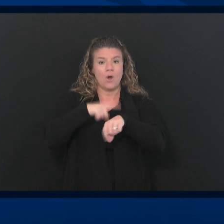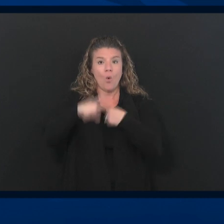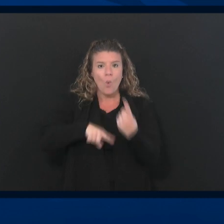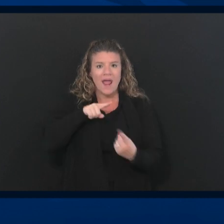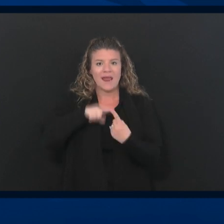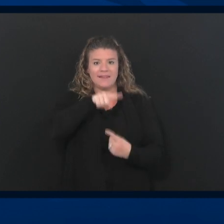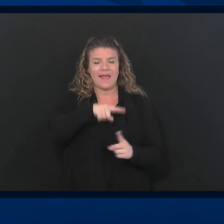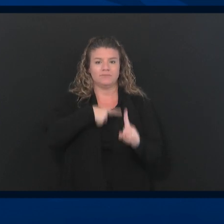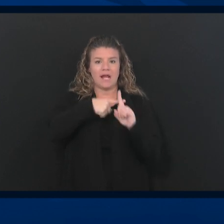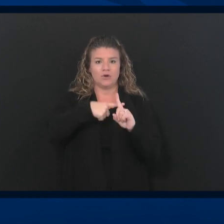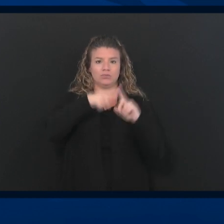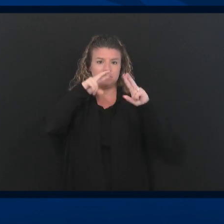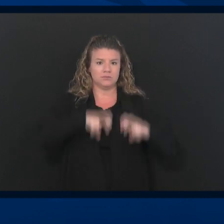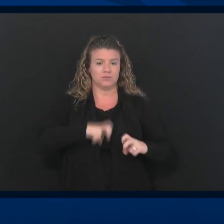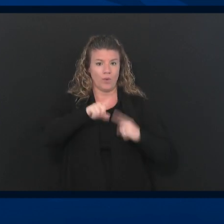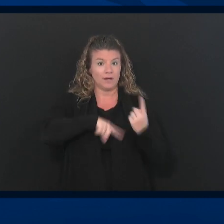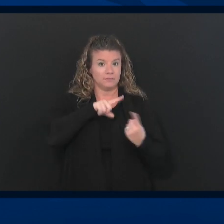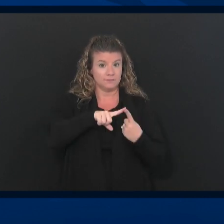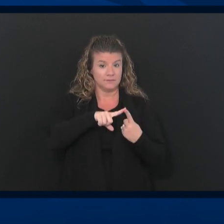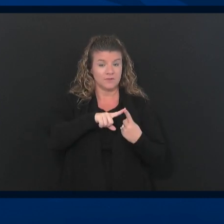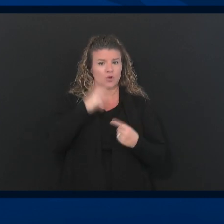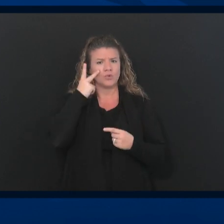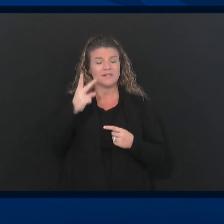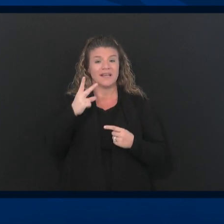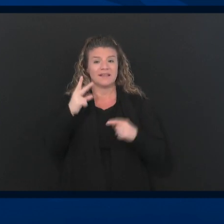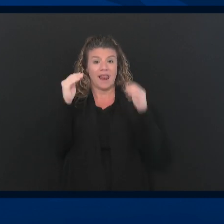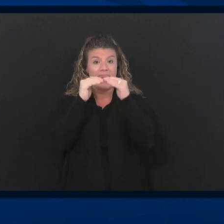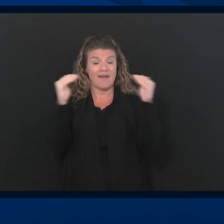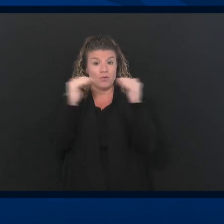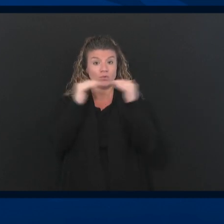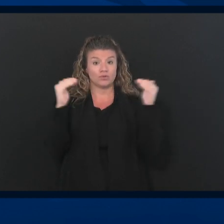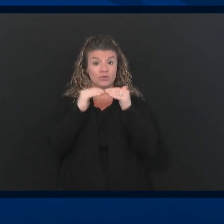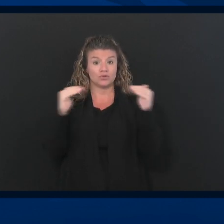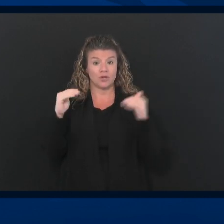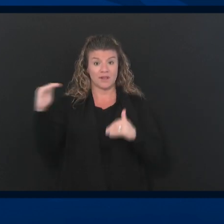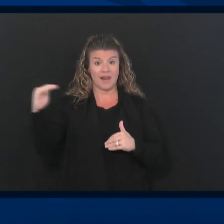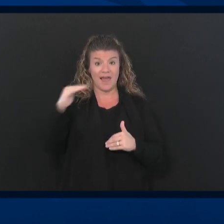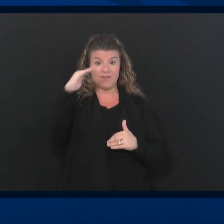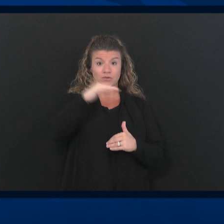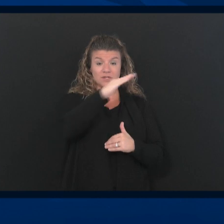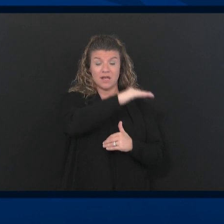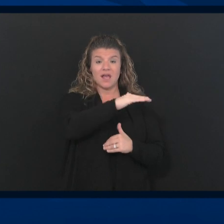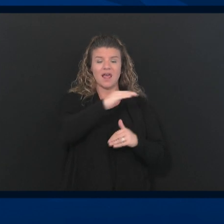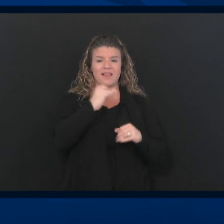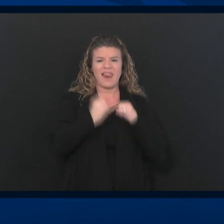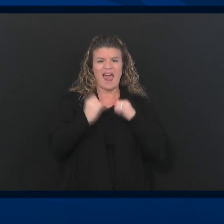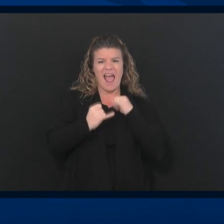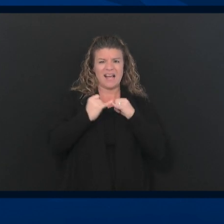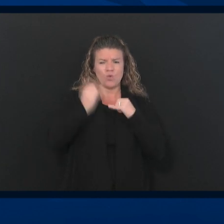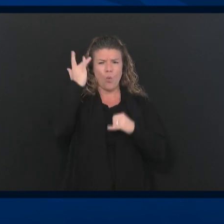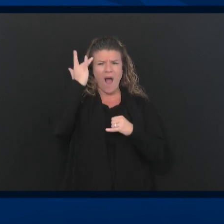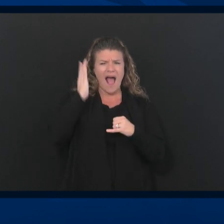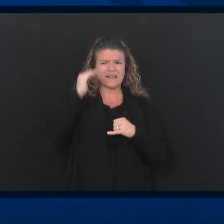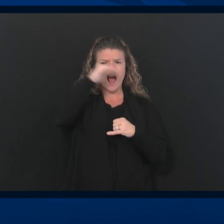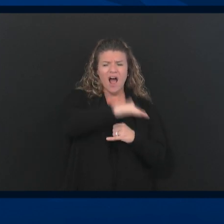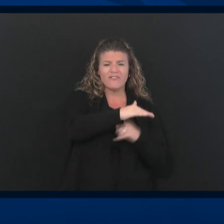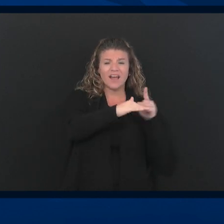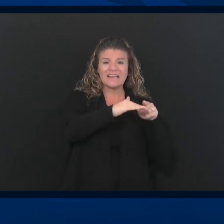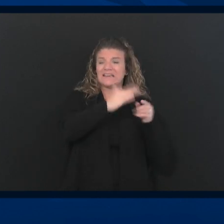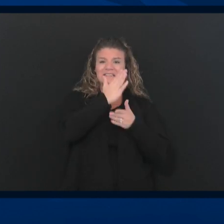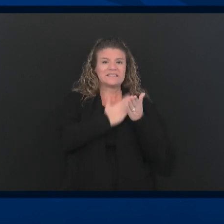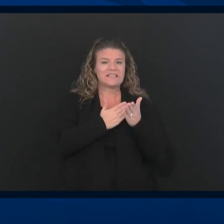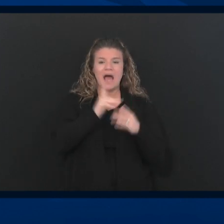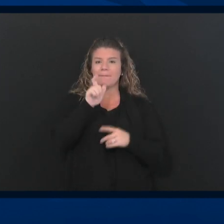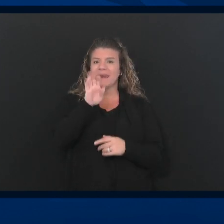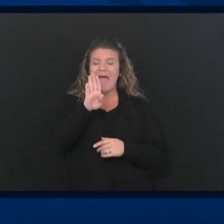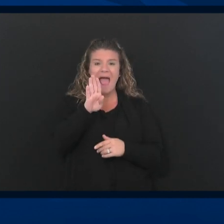there. You will notice that it levels off at the very end, those last few, and that is because some